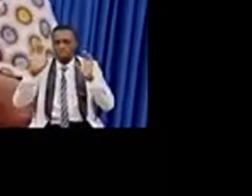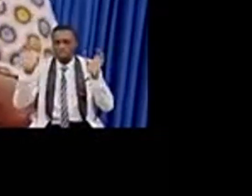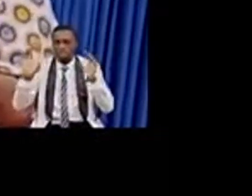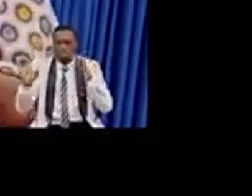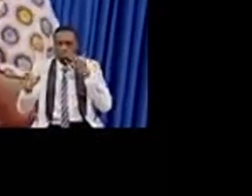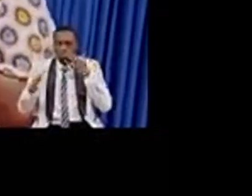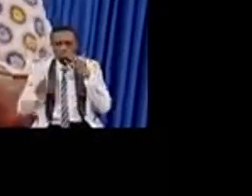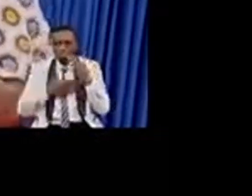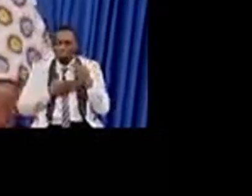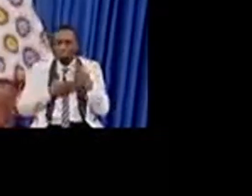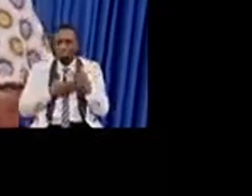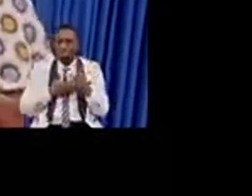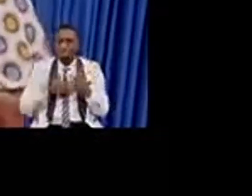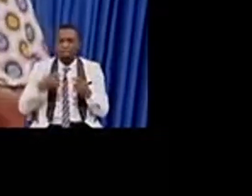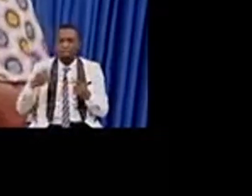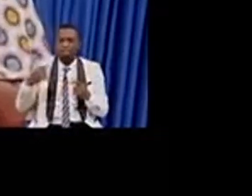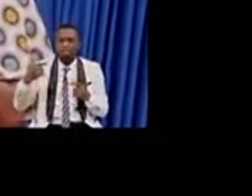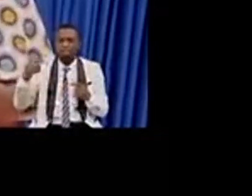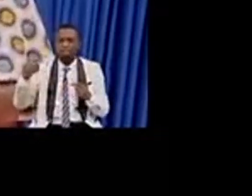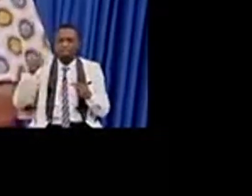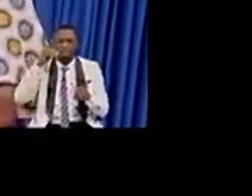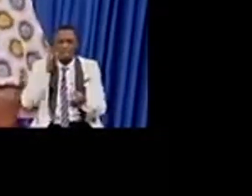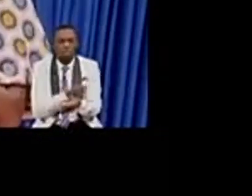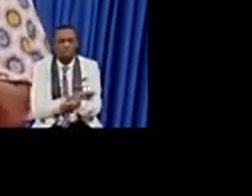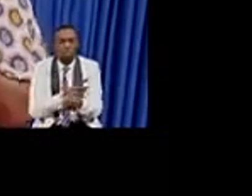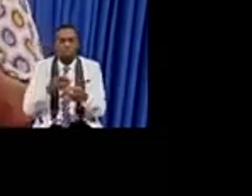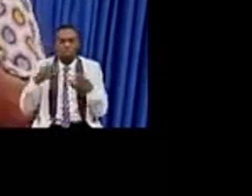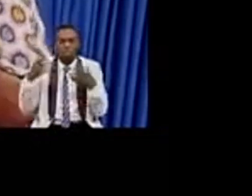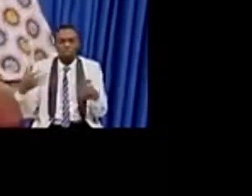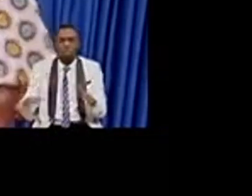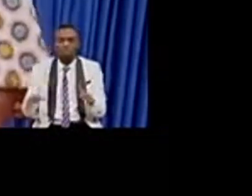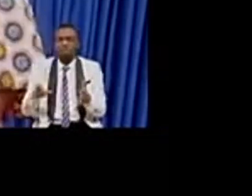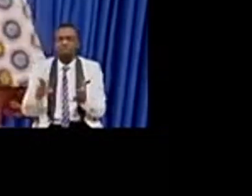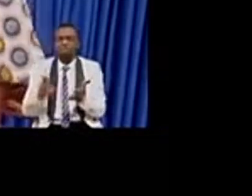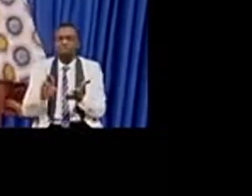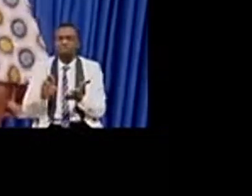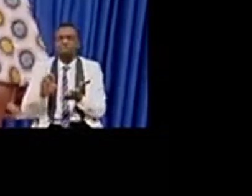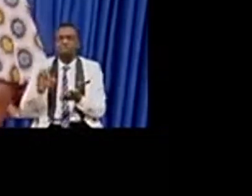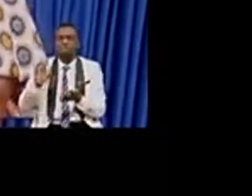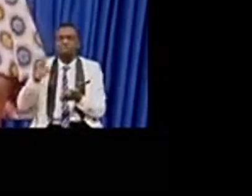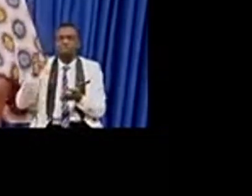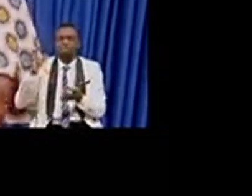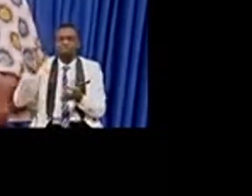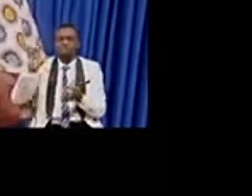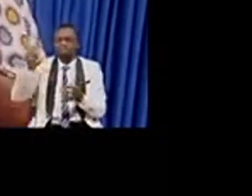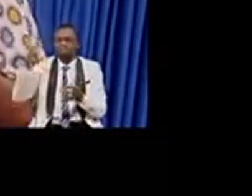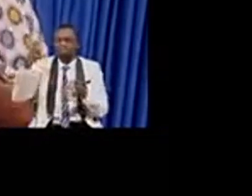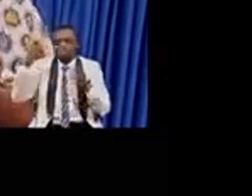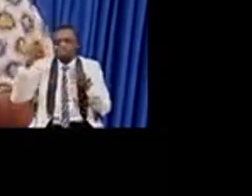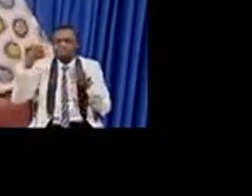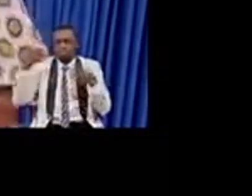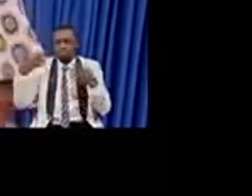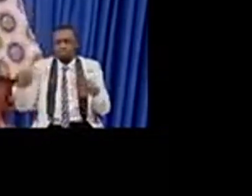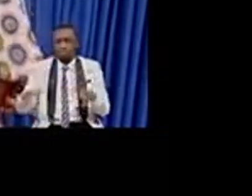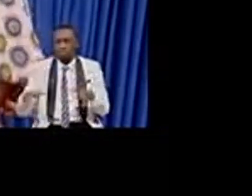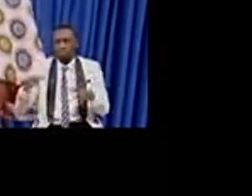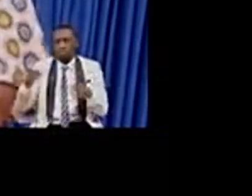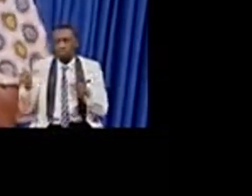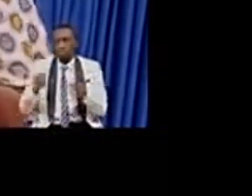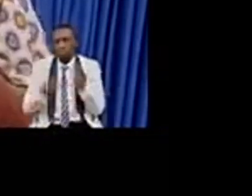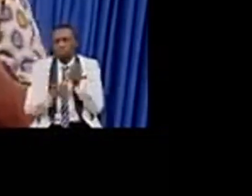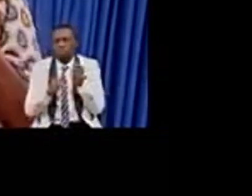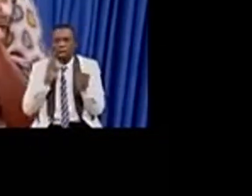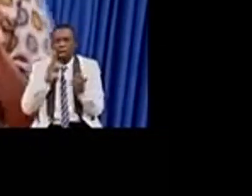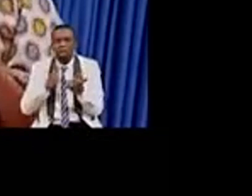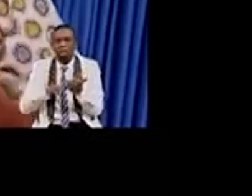graduated 6 years ago. The whole had resolved because I refused to compromise. They said I should